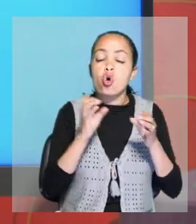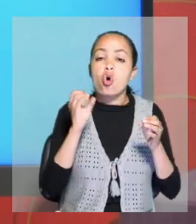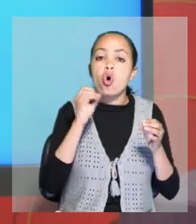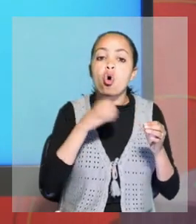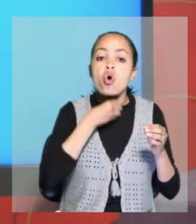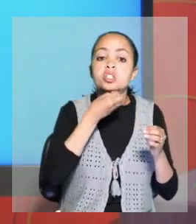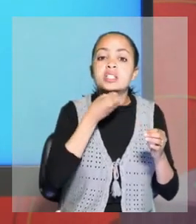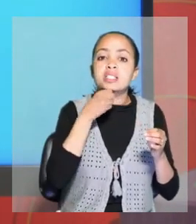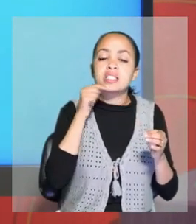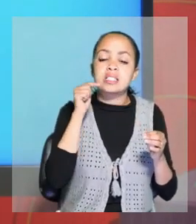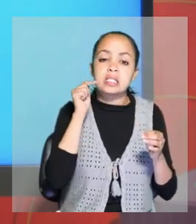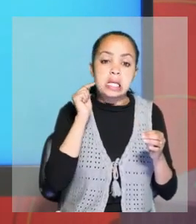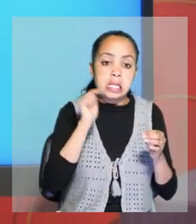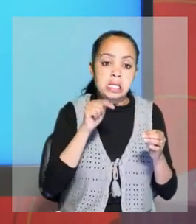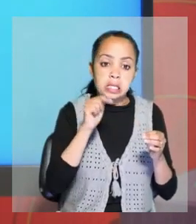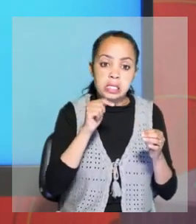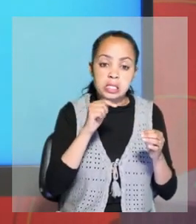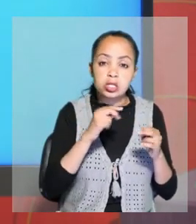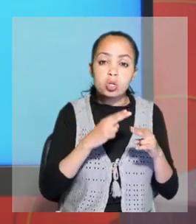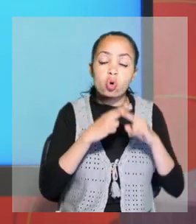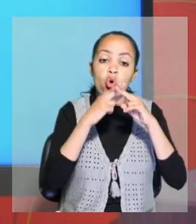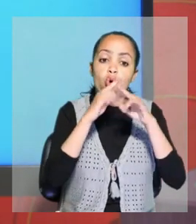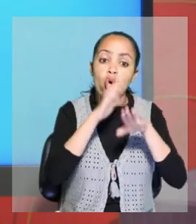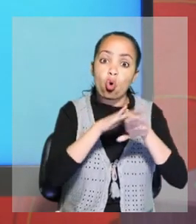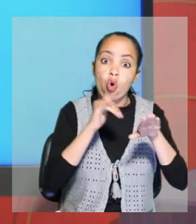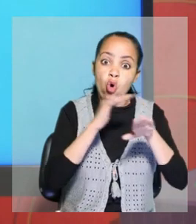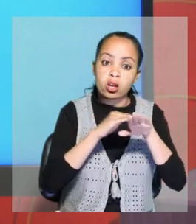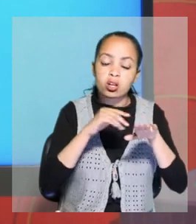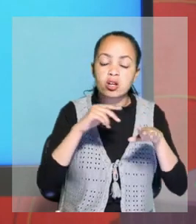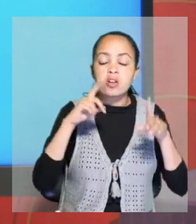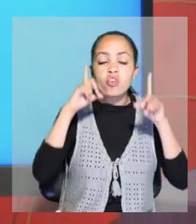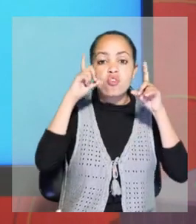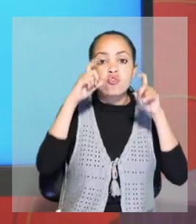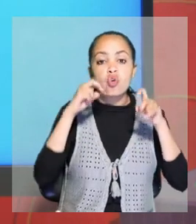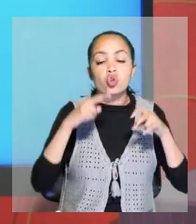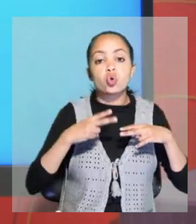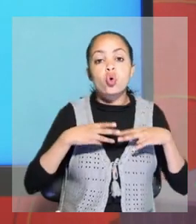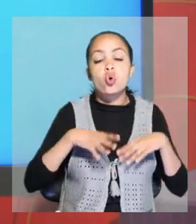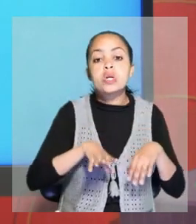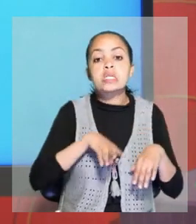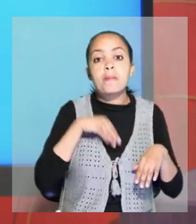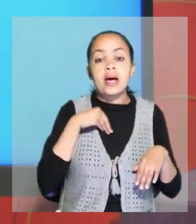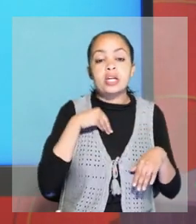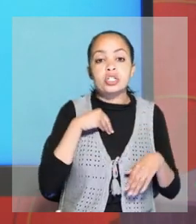oxygen instead of carbon dioxide is said to be photorespiration.